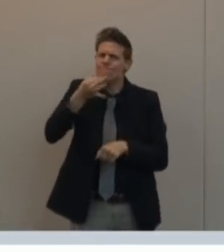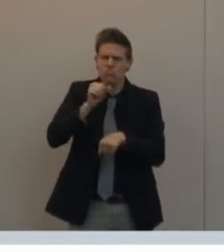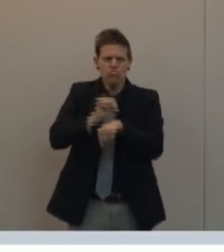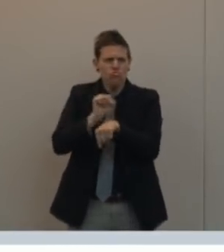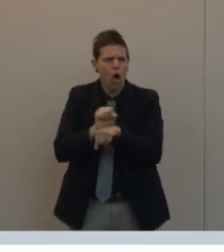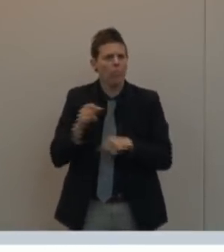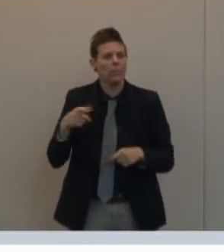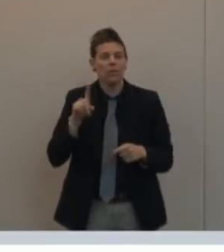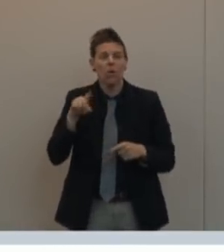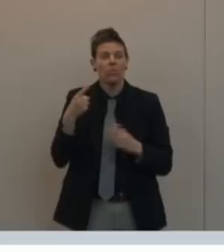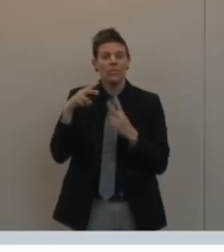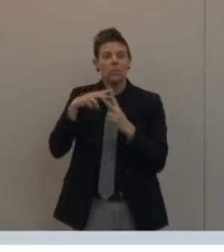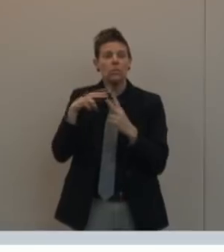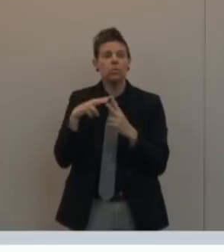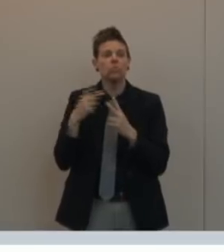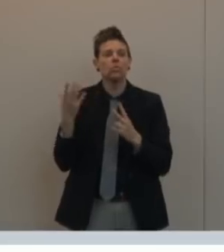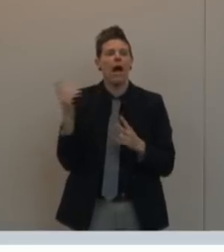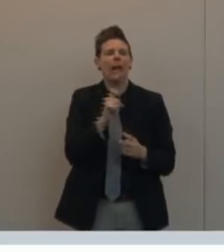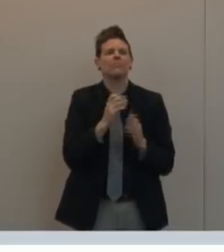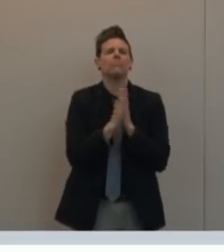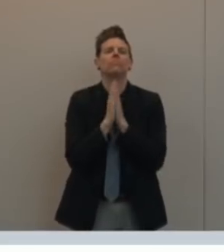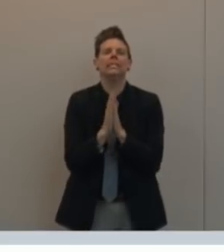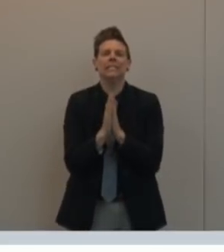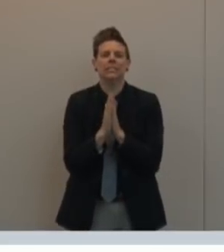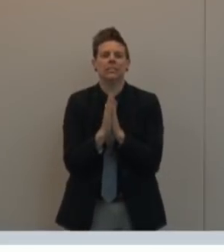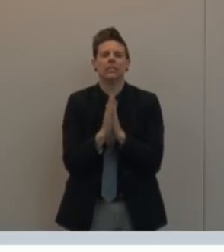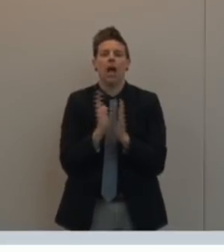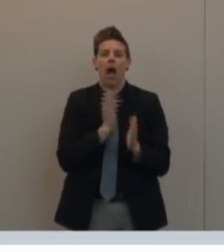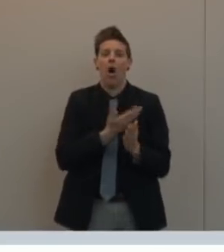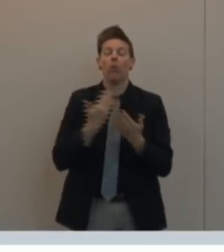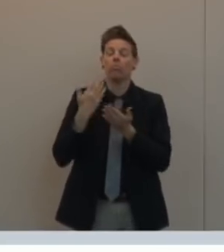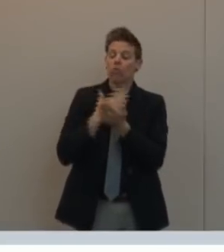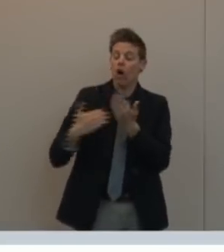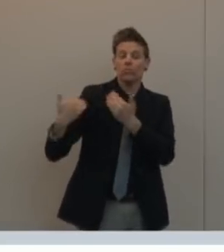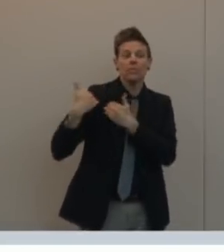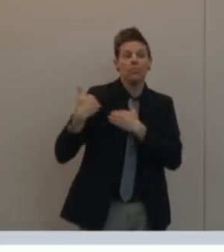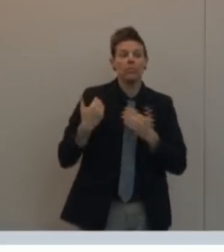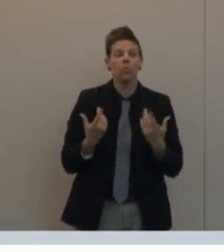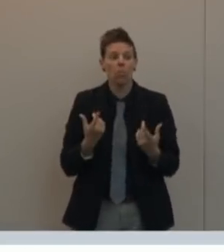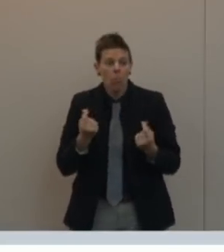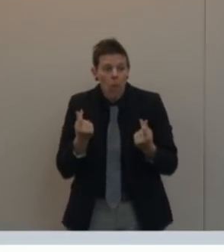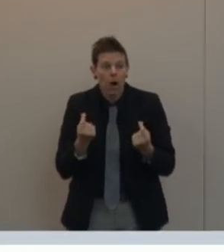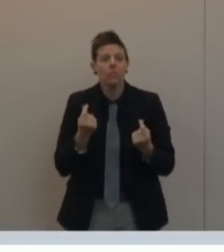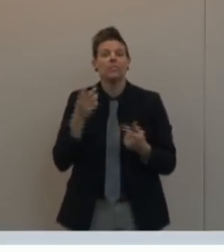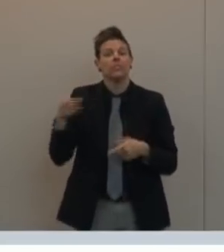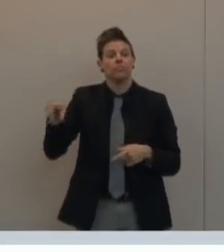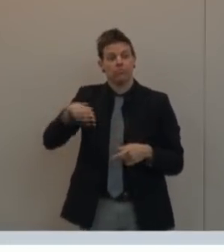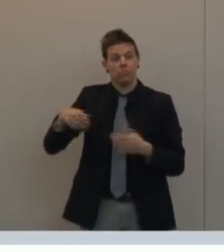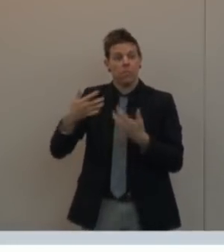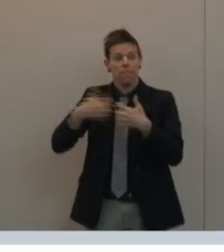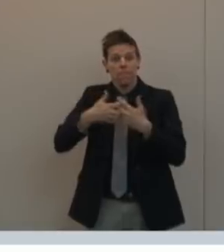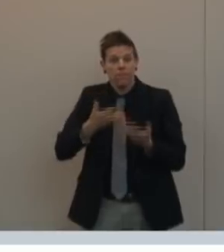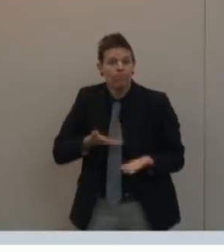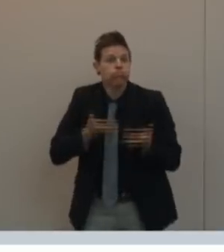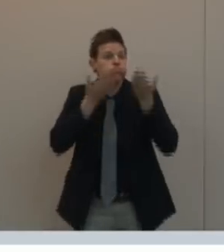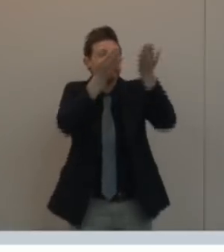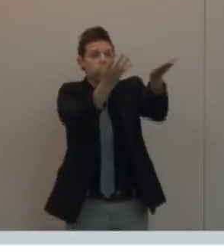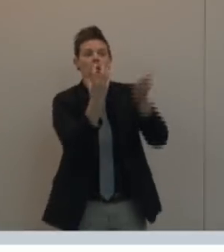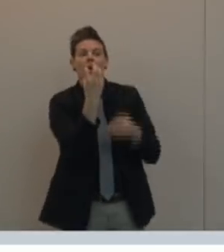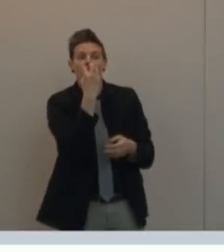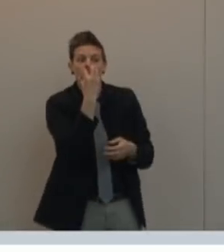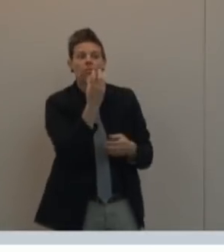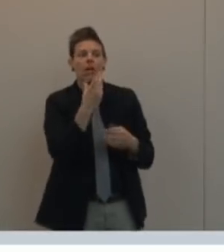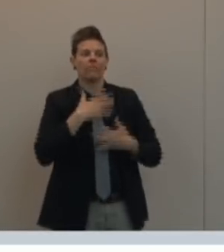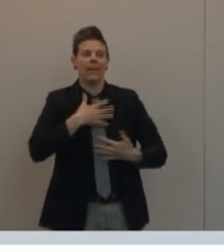for us to do our part. Just took ventilators to Farmington and then provided direct care support